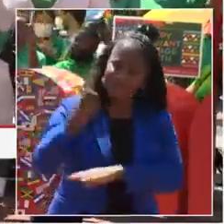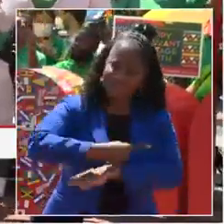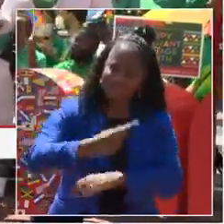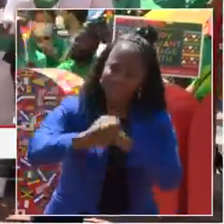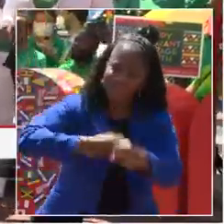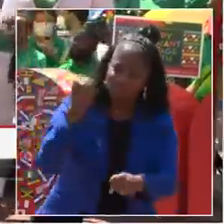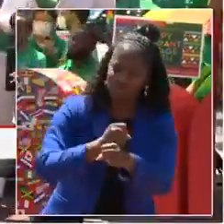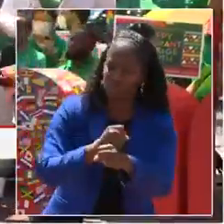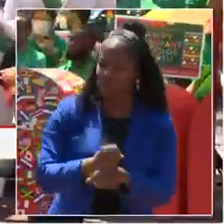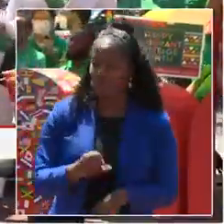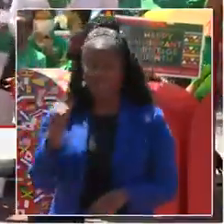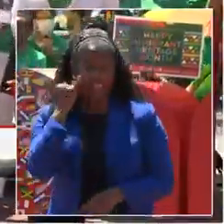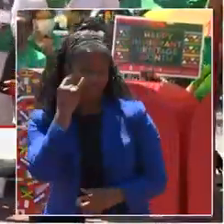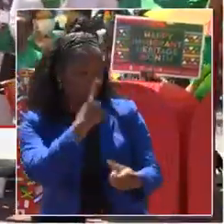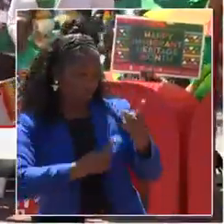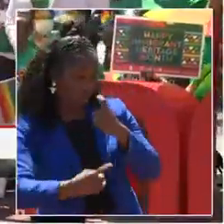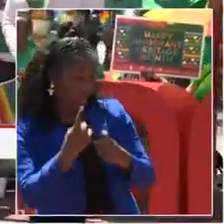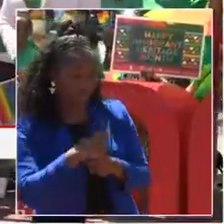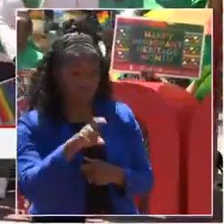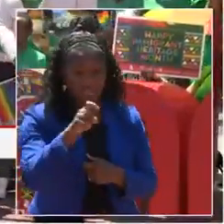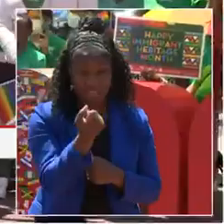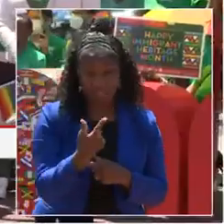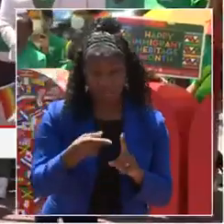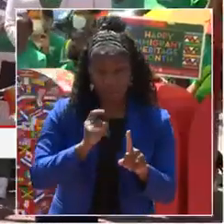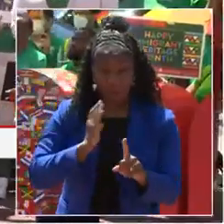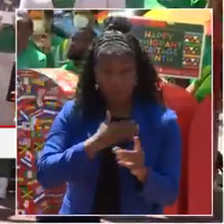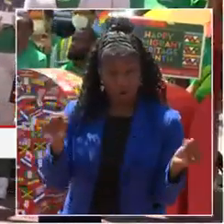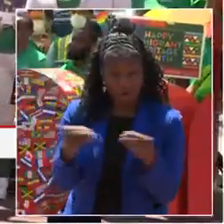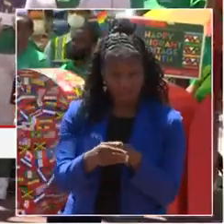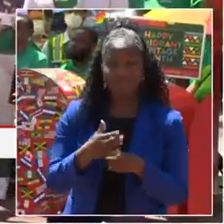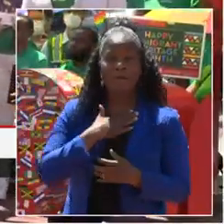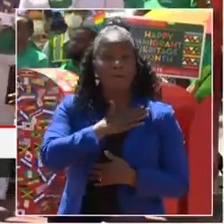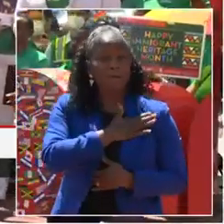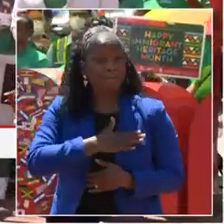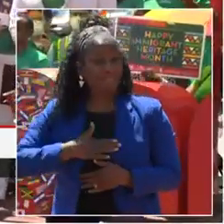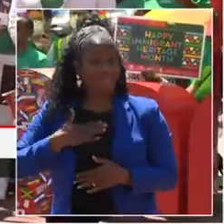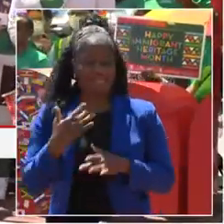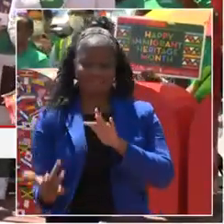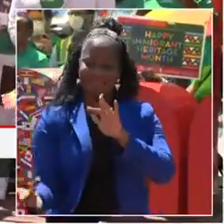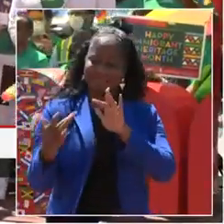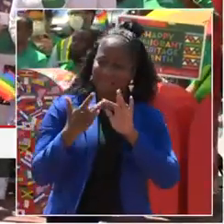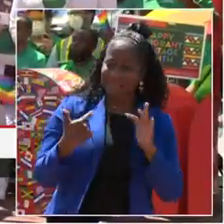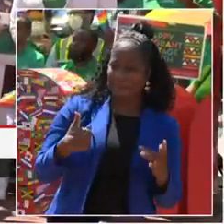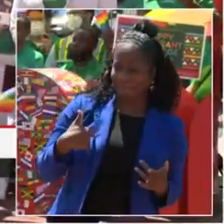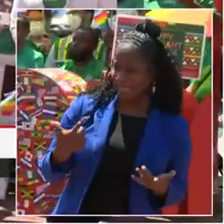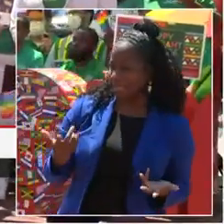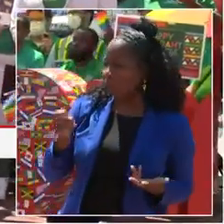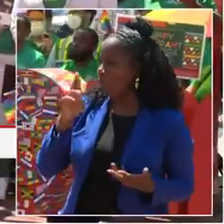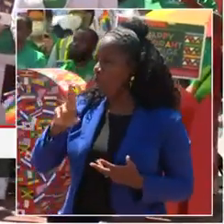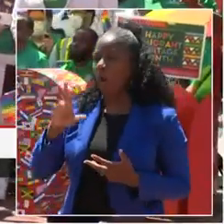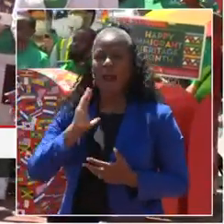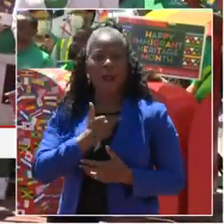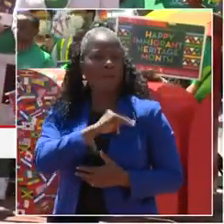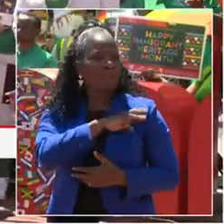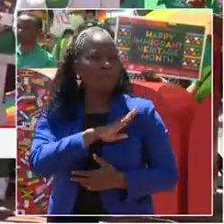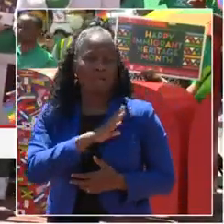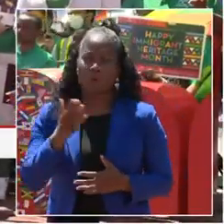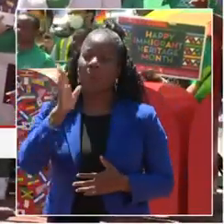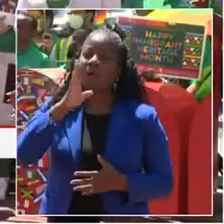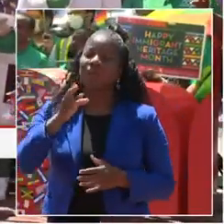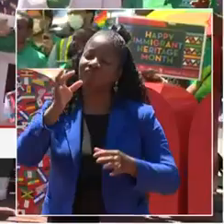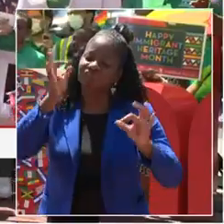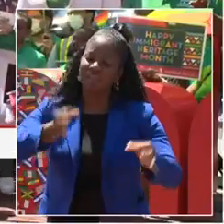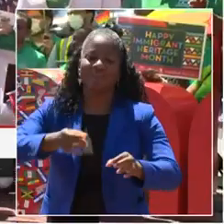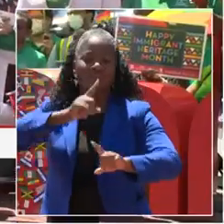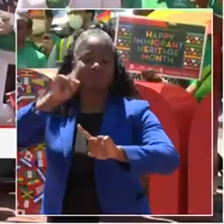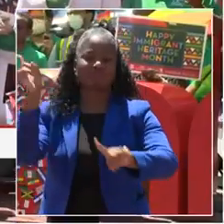And if you have any questions, need anything from our office, please reach out to me or our mayor. We will absolutely take